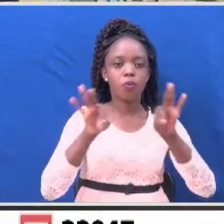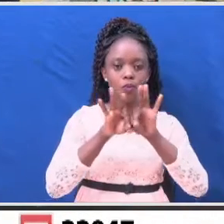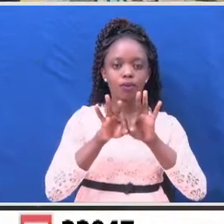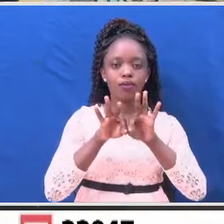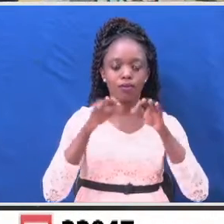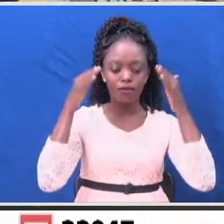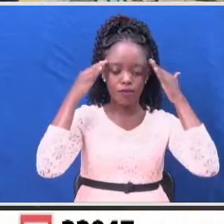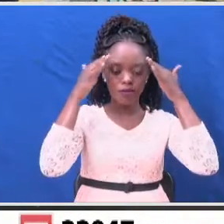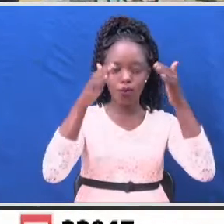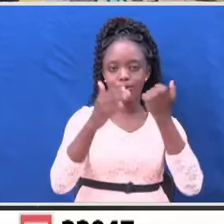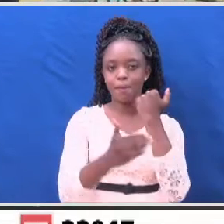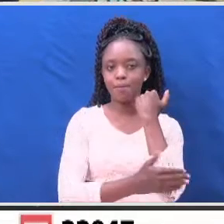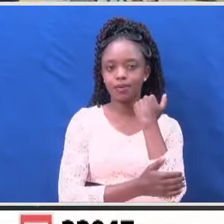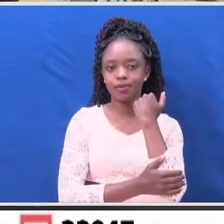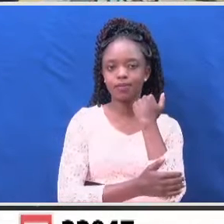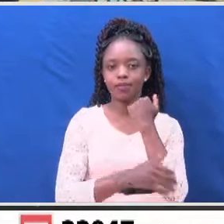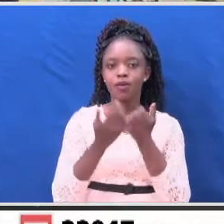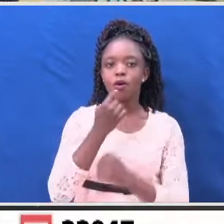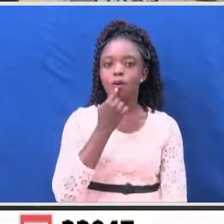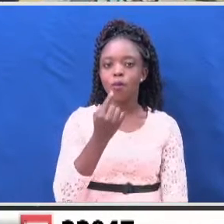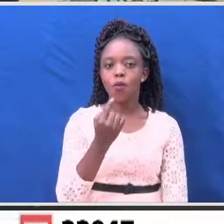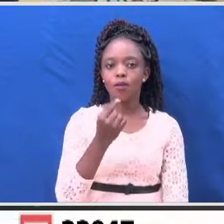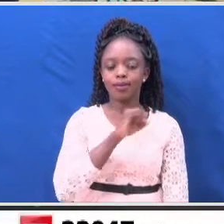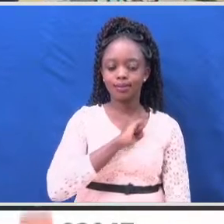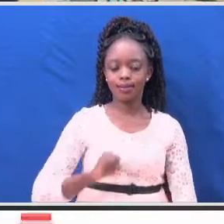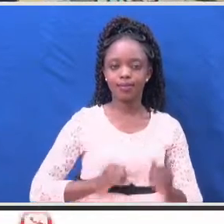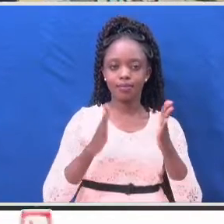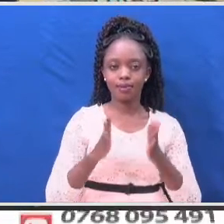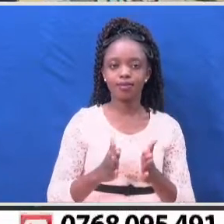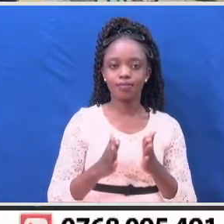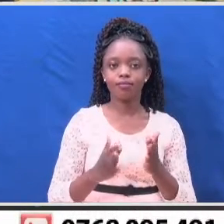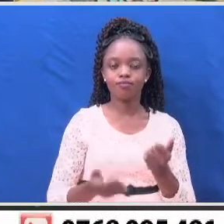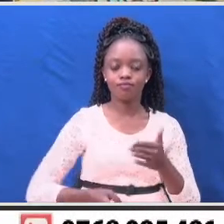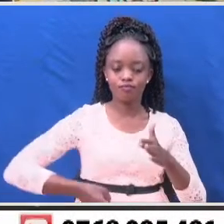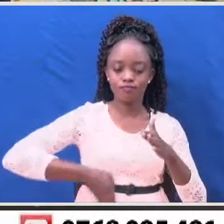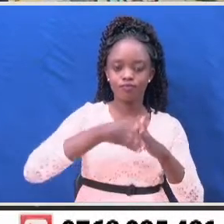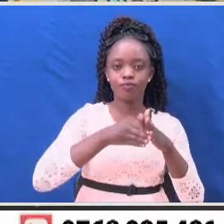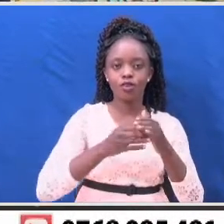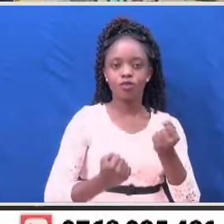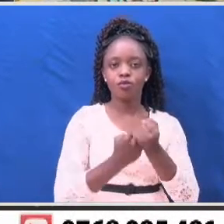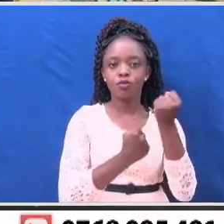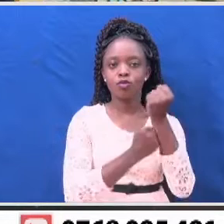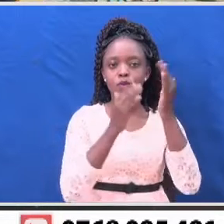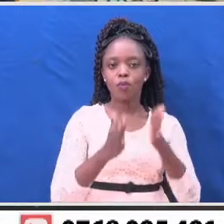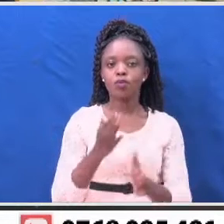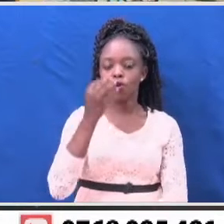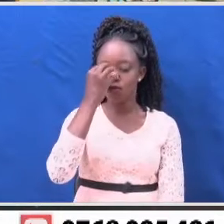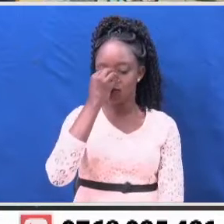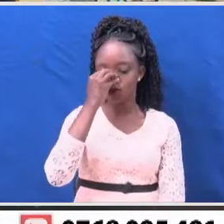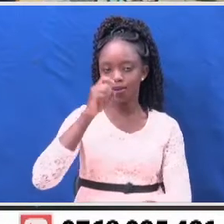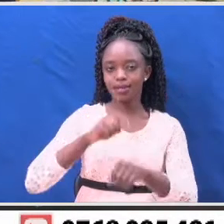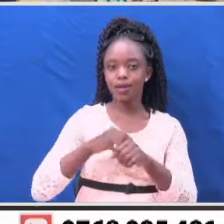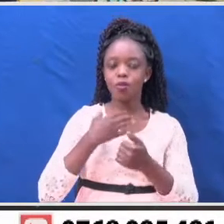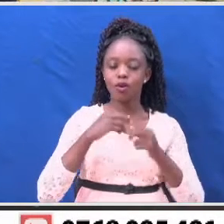attention. The Baringo Senator Gideon Moi was turned away by supporters of Deputy President William Ruto yesterday while on his way to